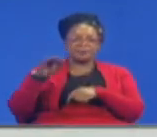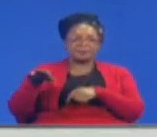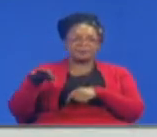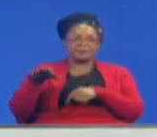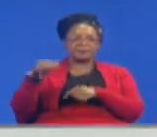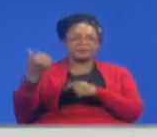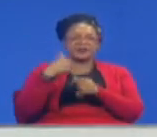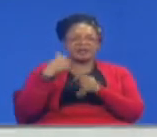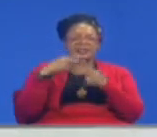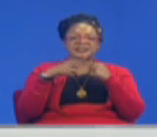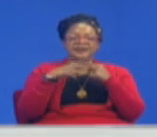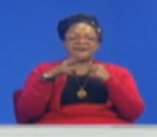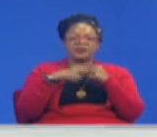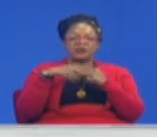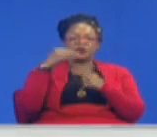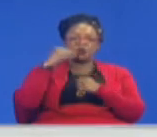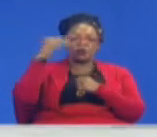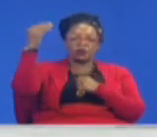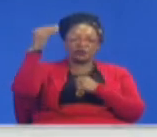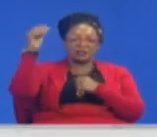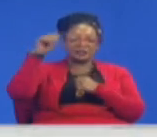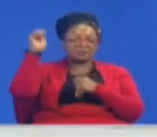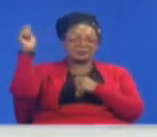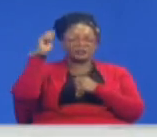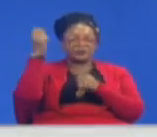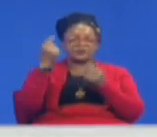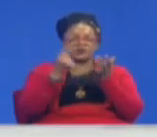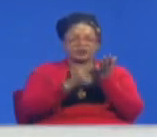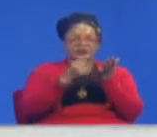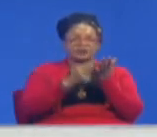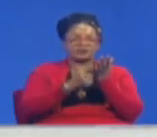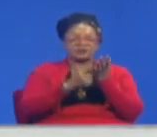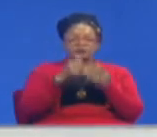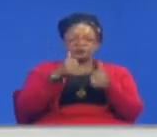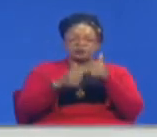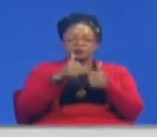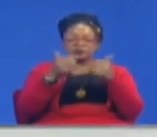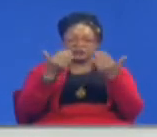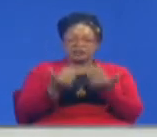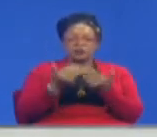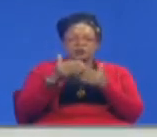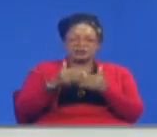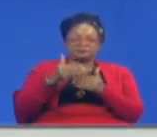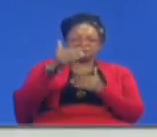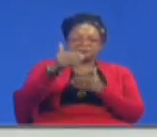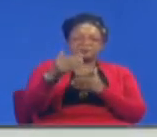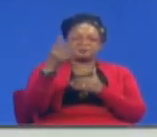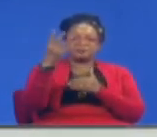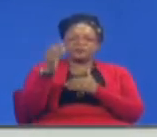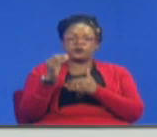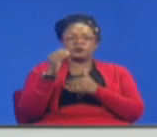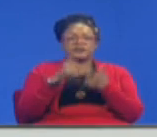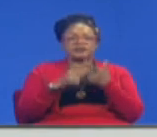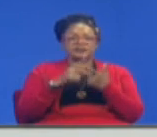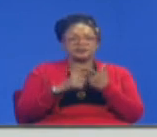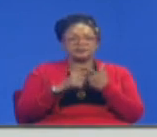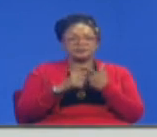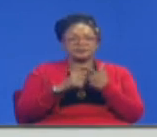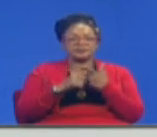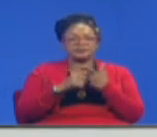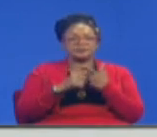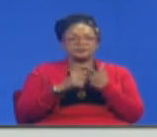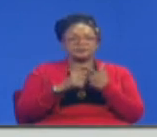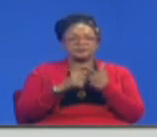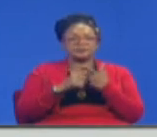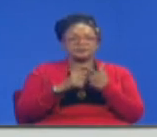oath as president of Uganda, which will now stretch his rule to 40 years. That I will be